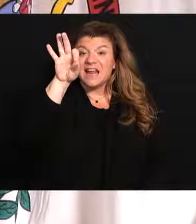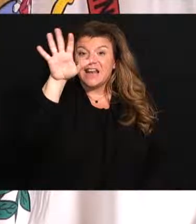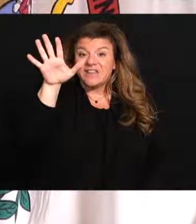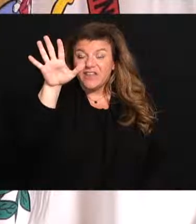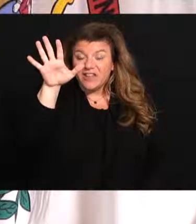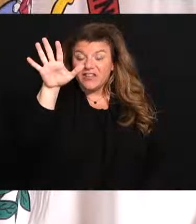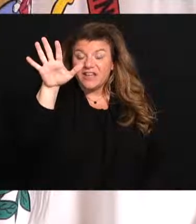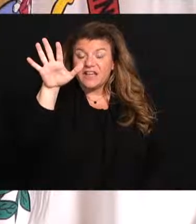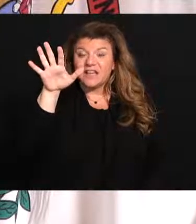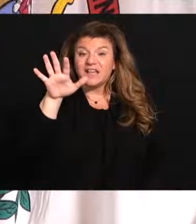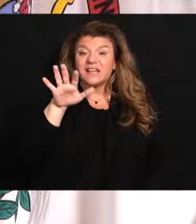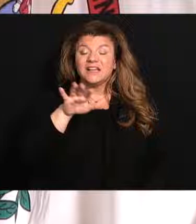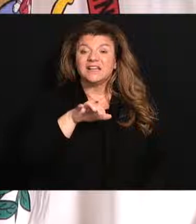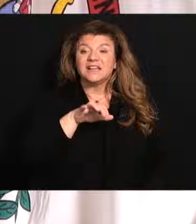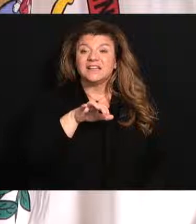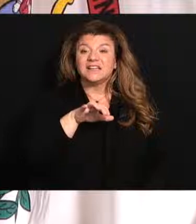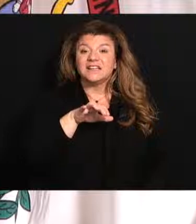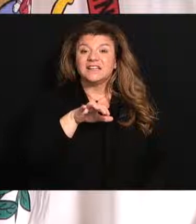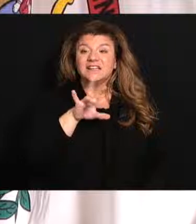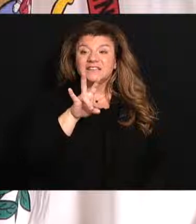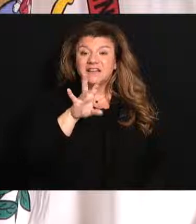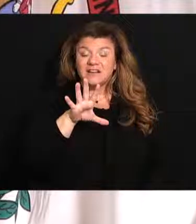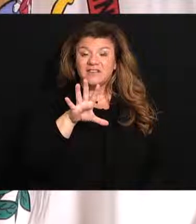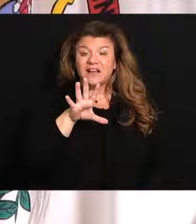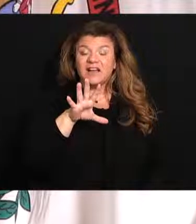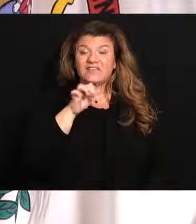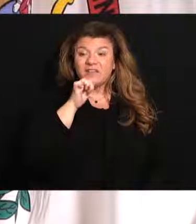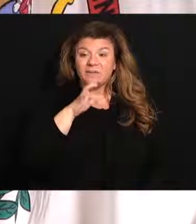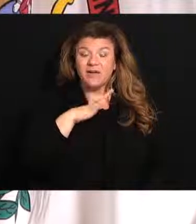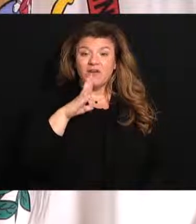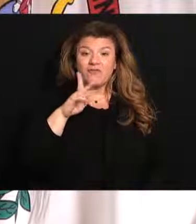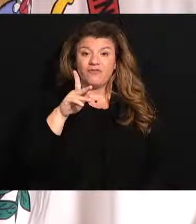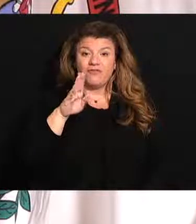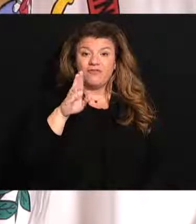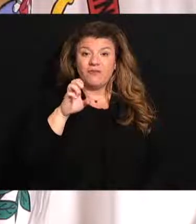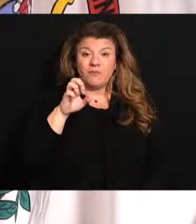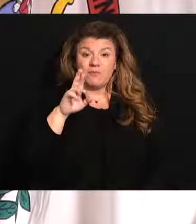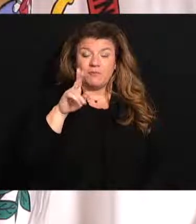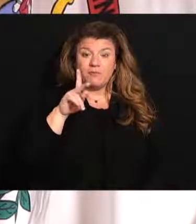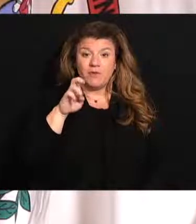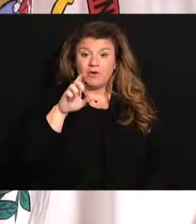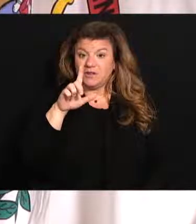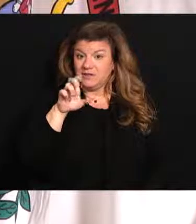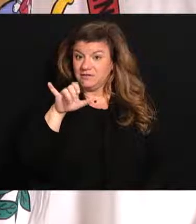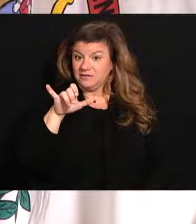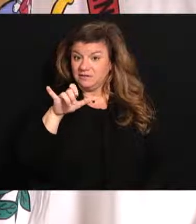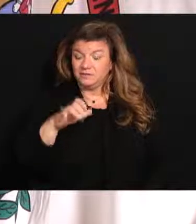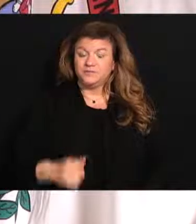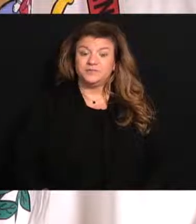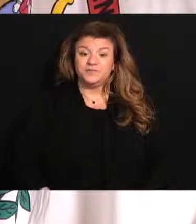6,895th death, is a 75-year-old female from Berkeley County.